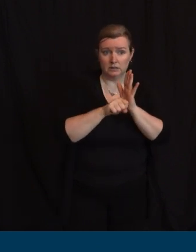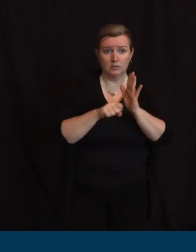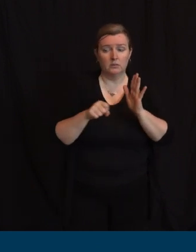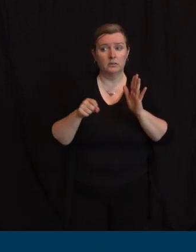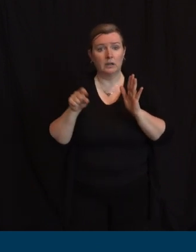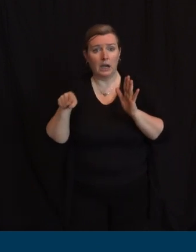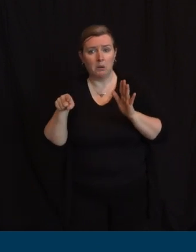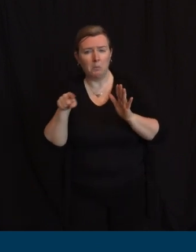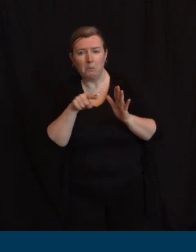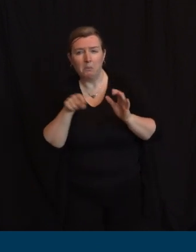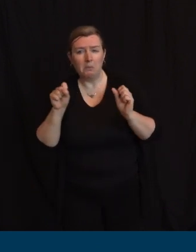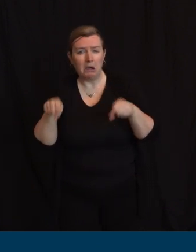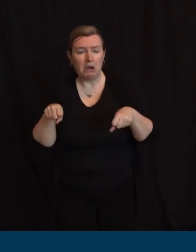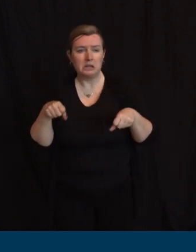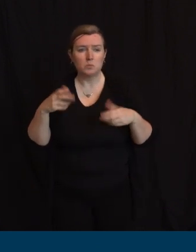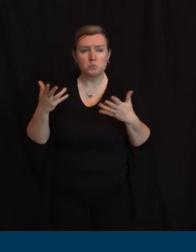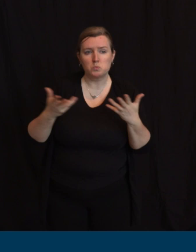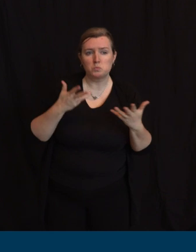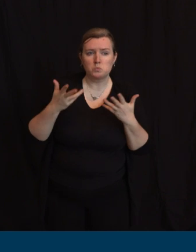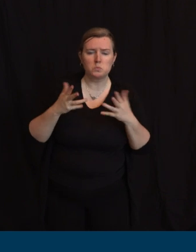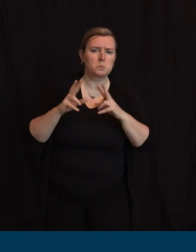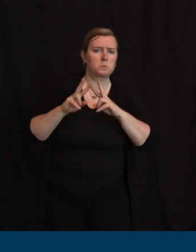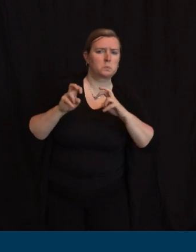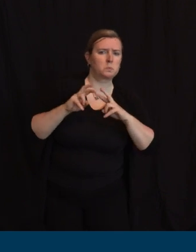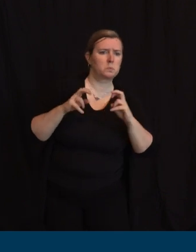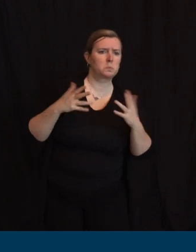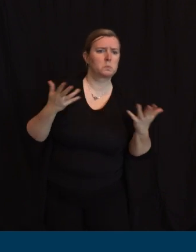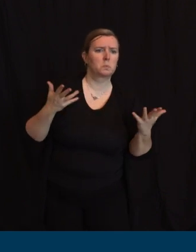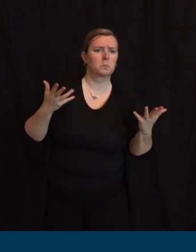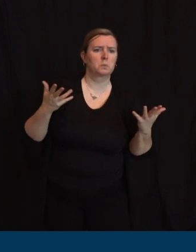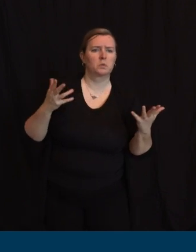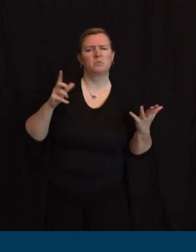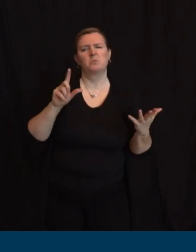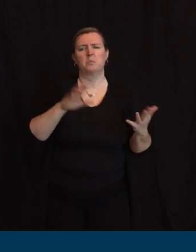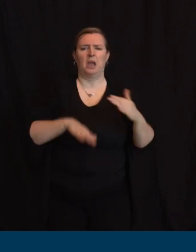20% cap. The maximum amount any state could raise would be a 20% cap,